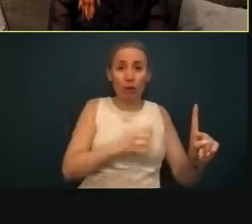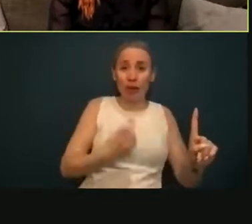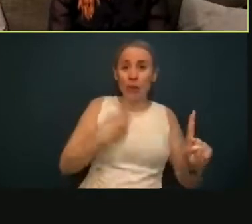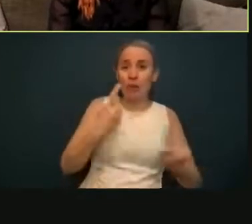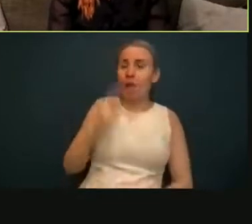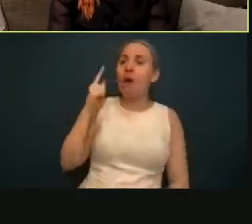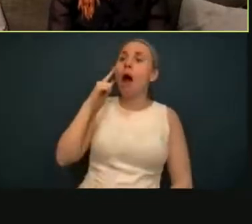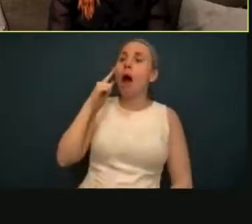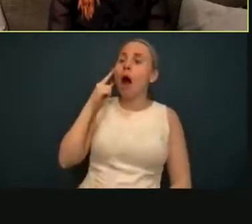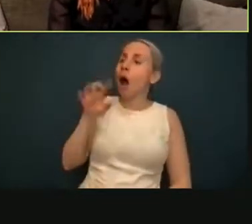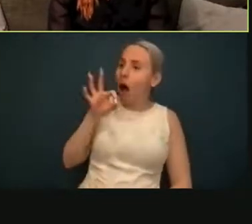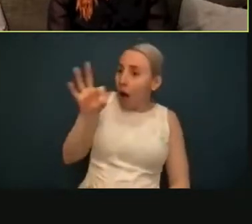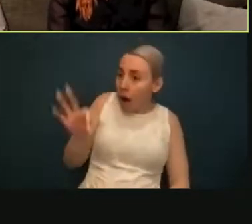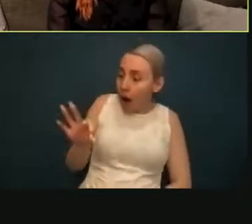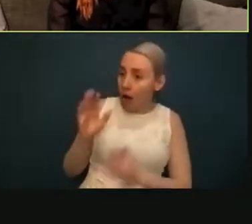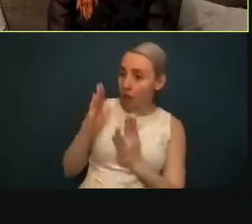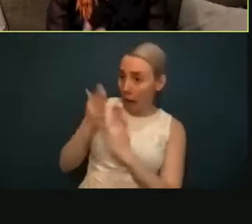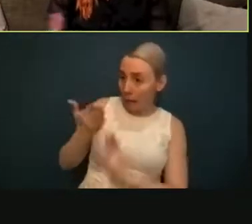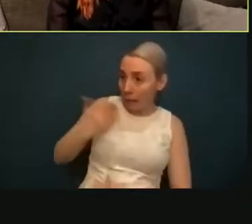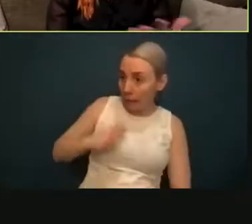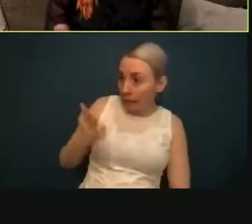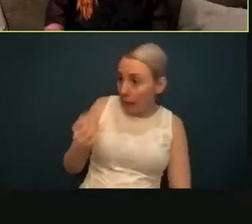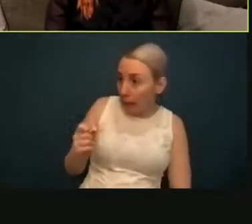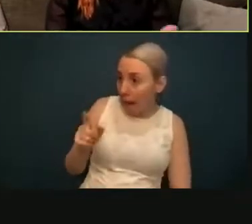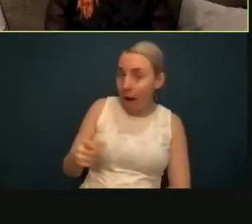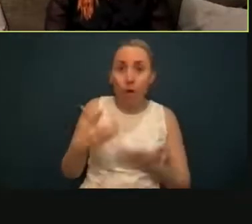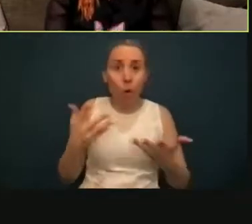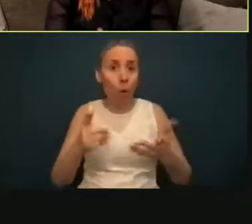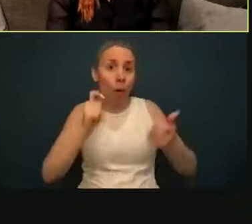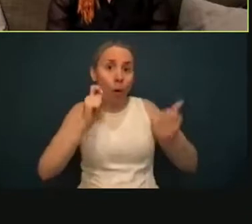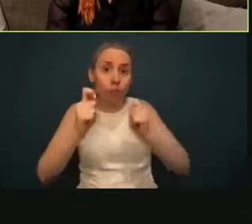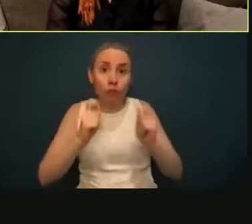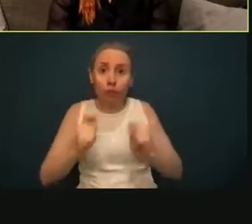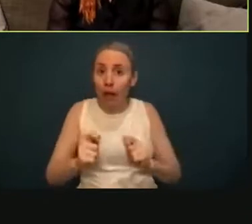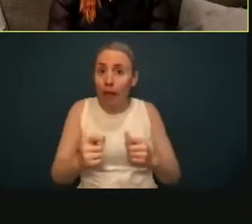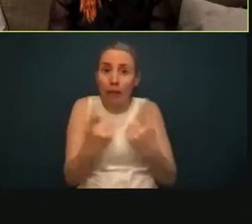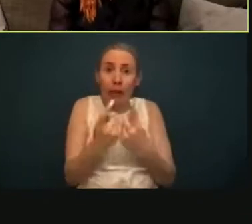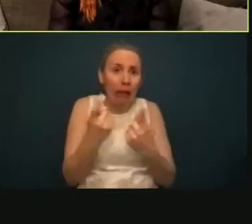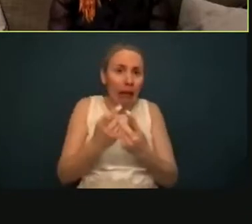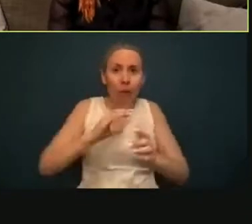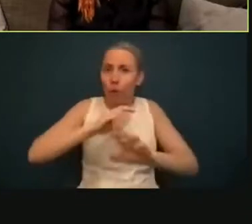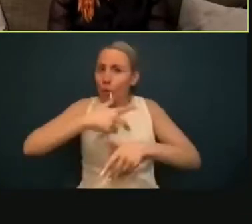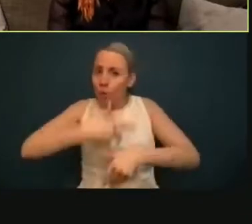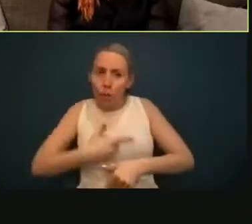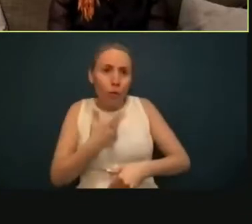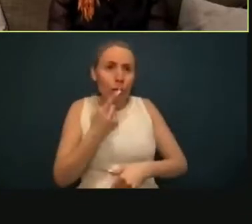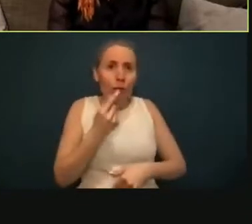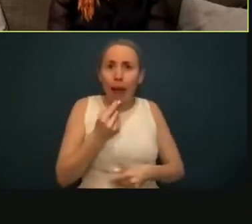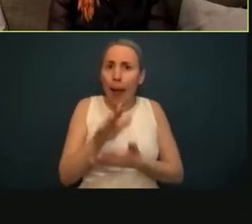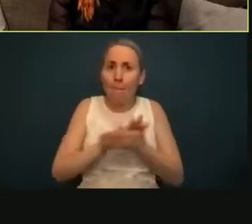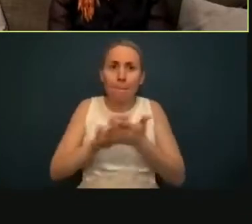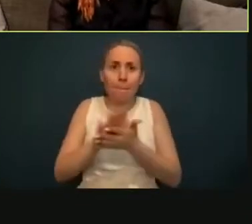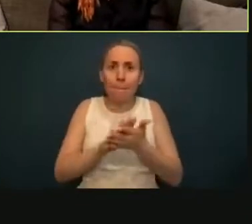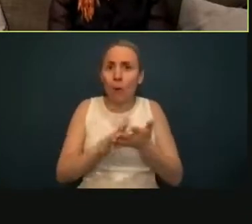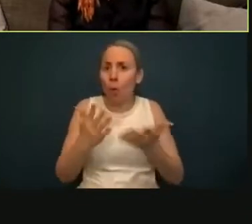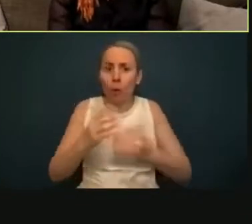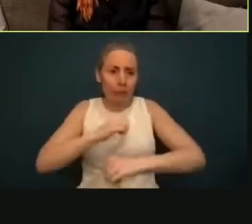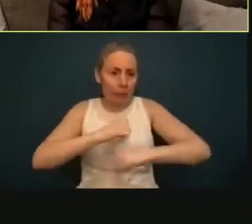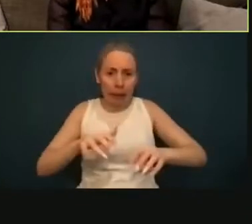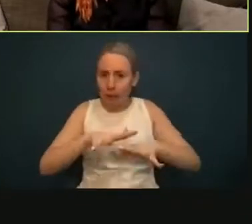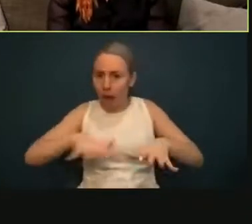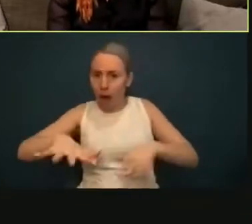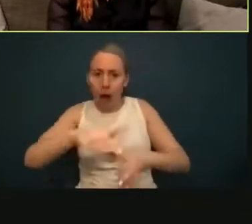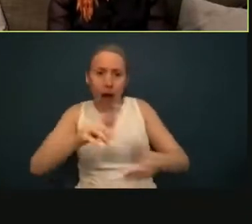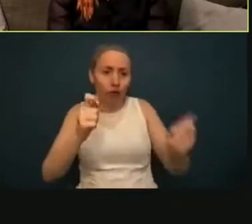or whether things could be altered for any differences within a space. And so,